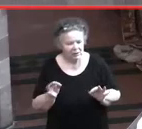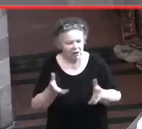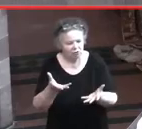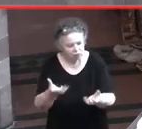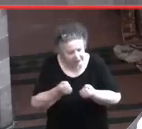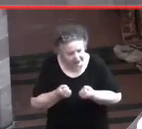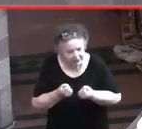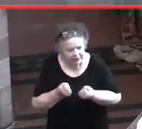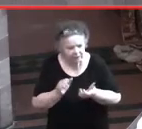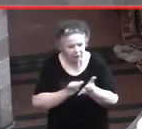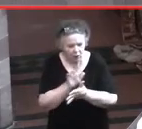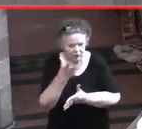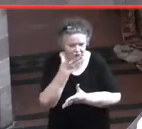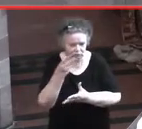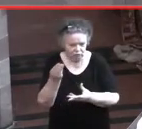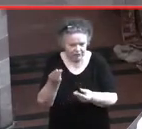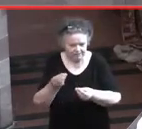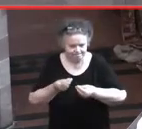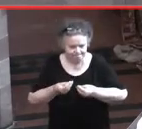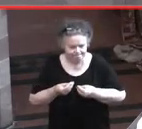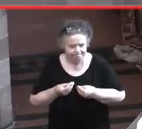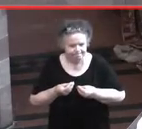Receive the Holy Spirit.